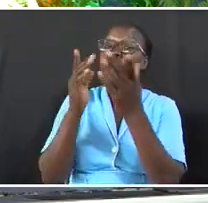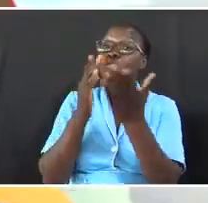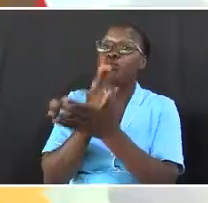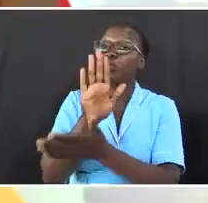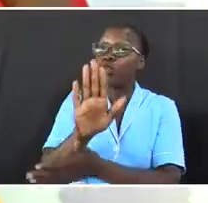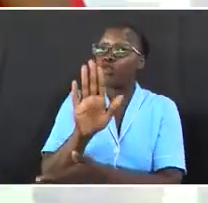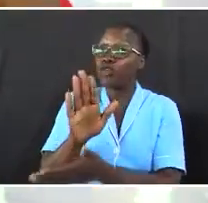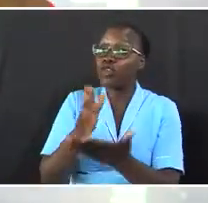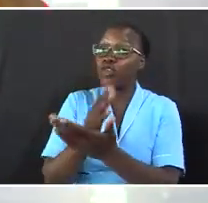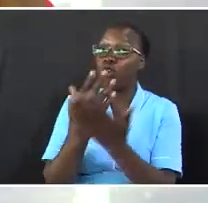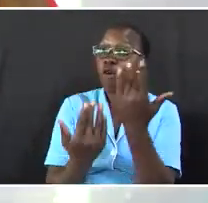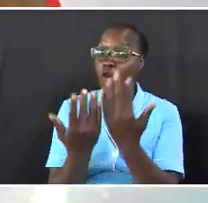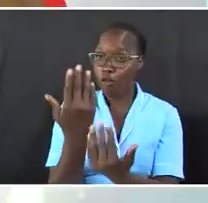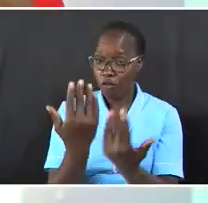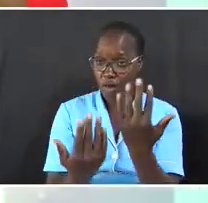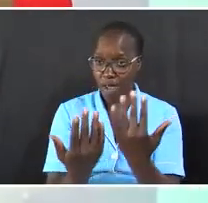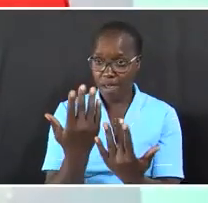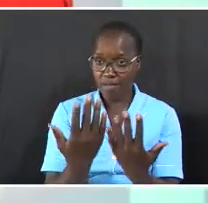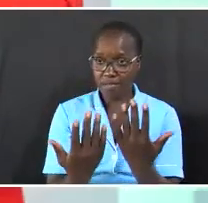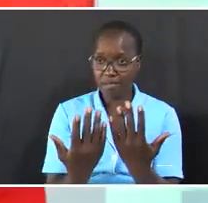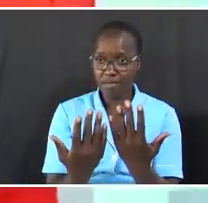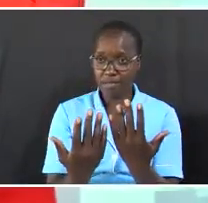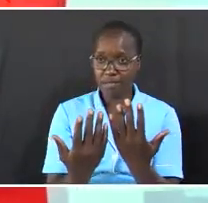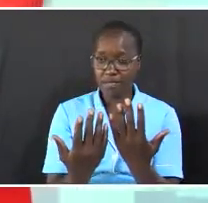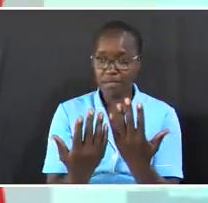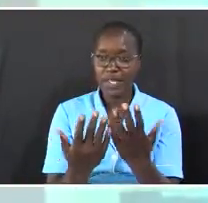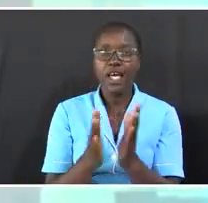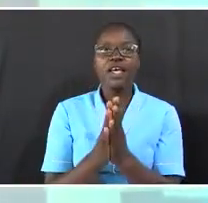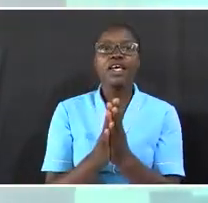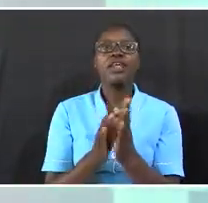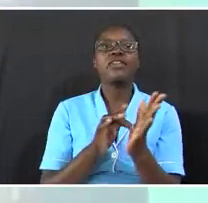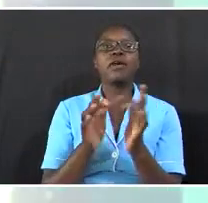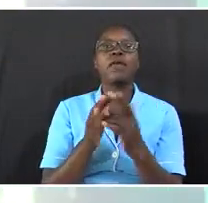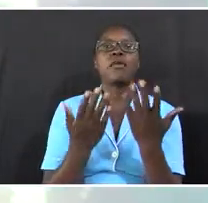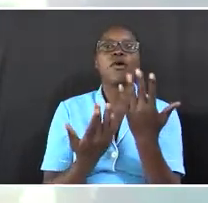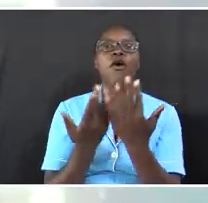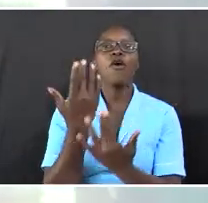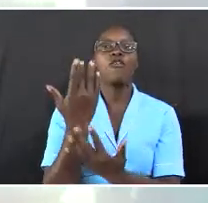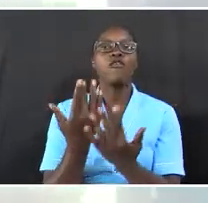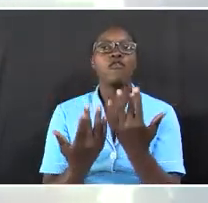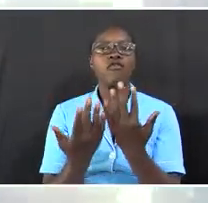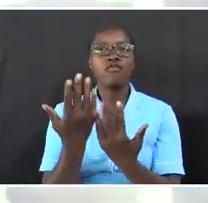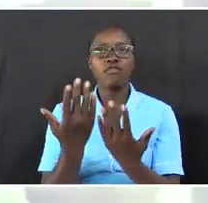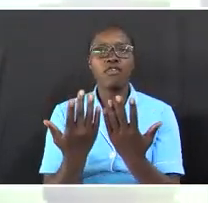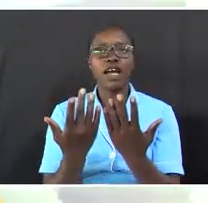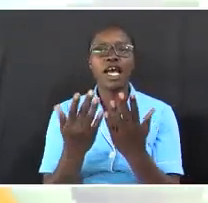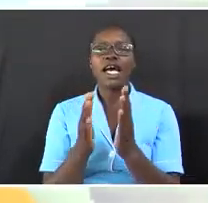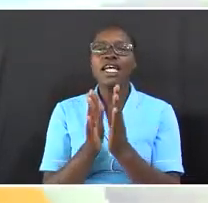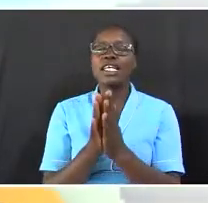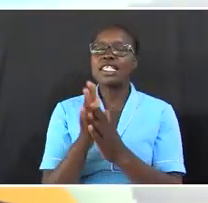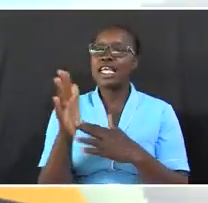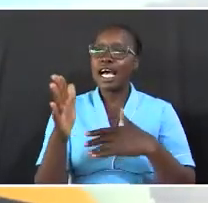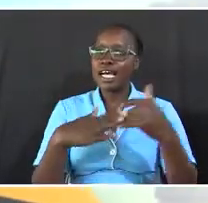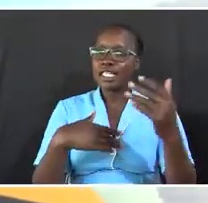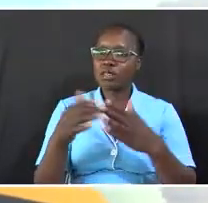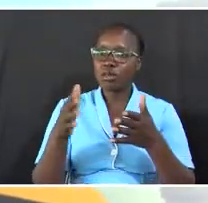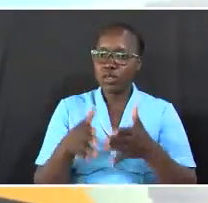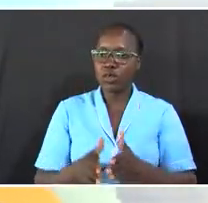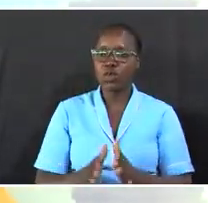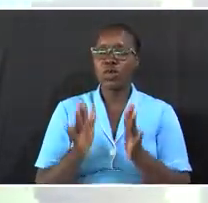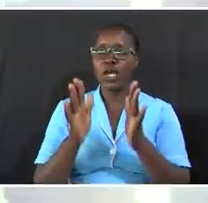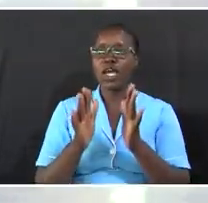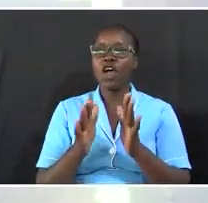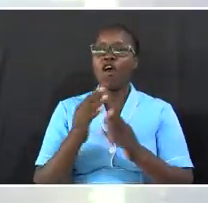proving you through fire. In fact, in the Bible, fire is a symbolic way